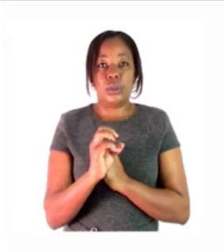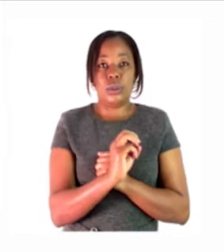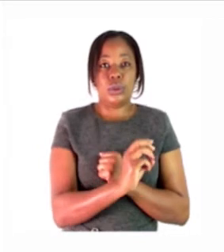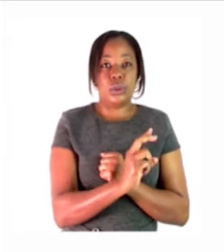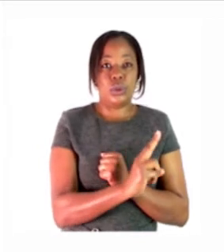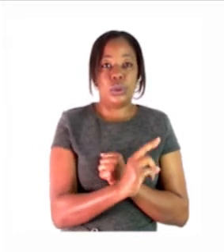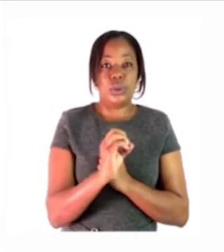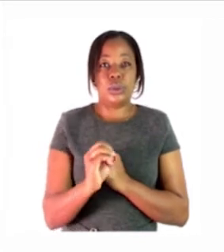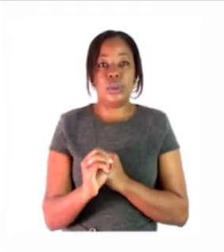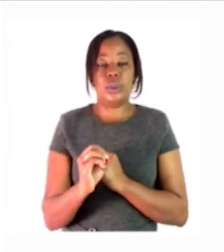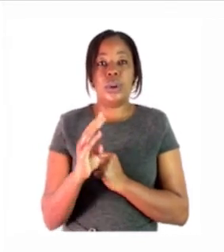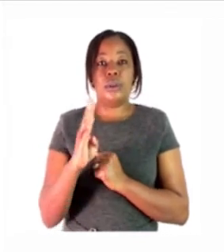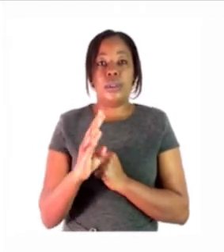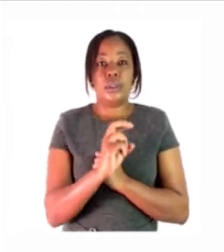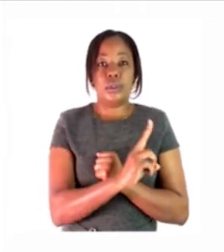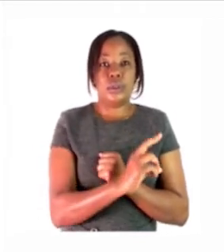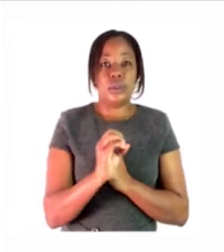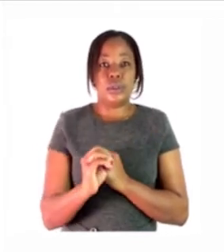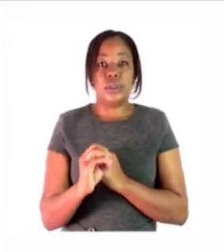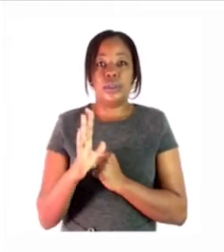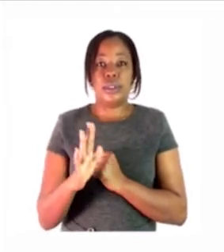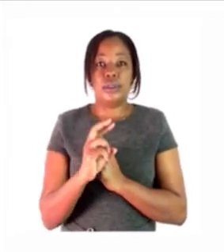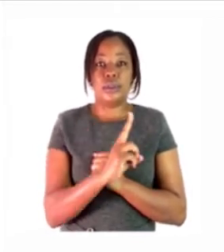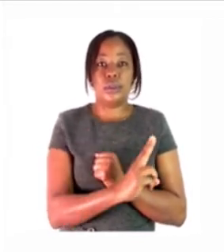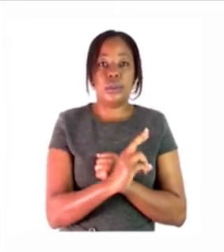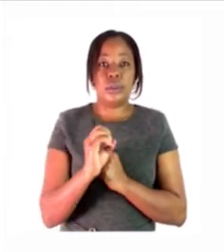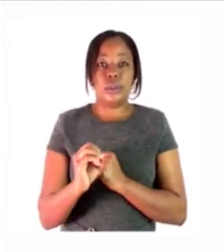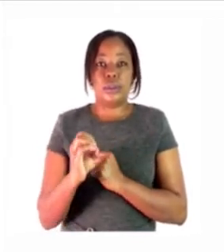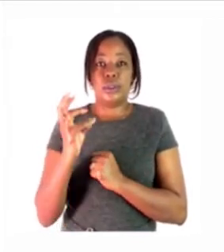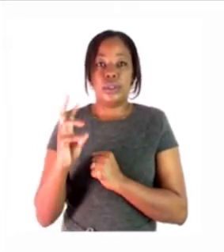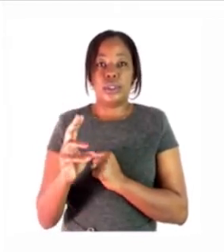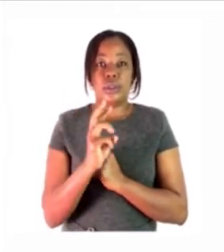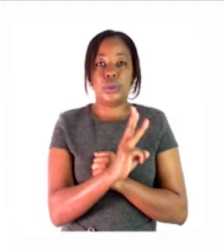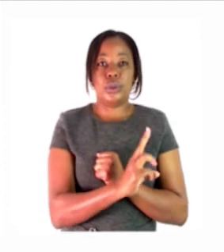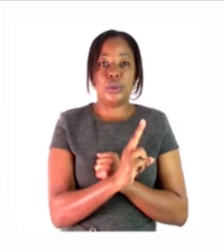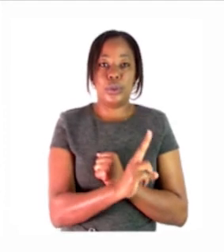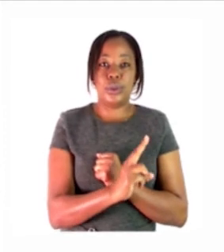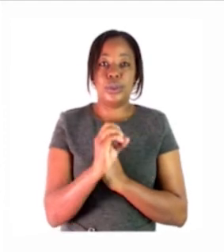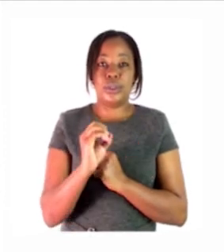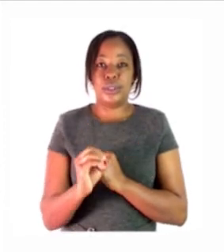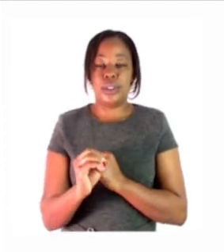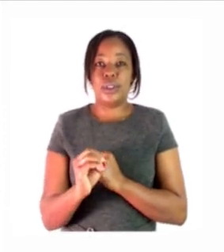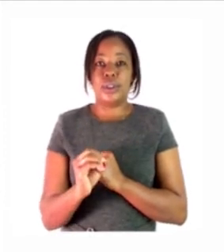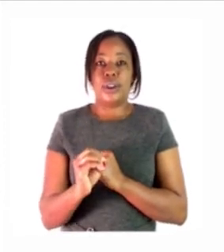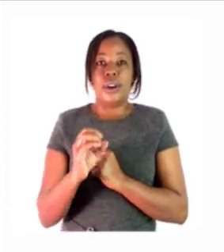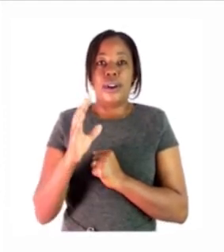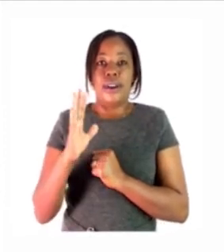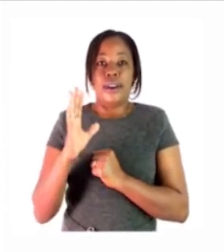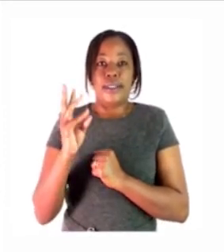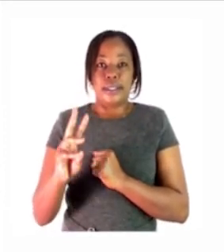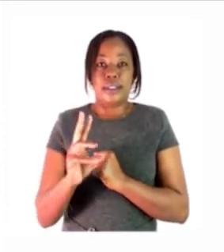205, 206, 207, 208, 209. So,